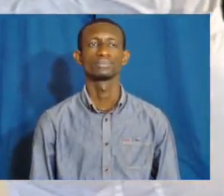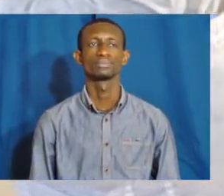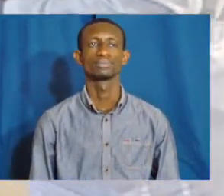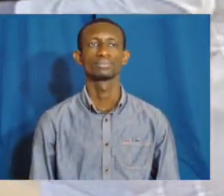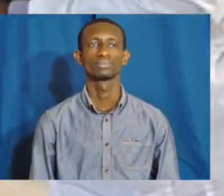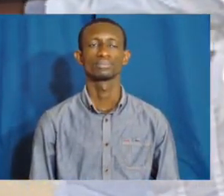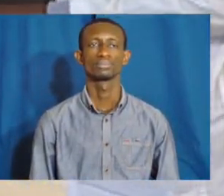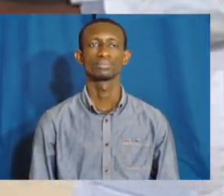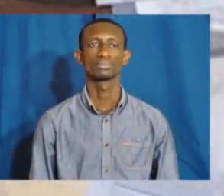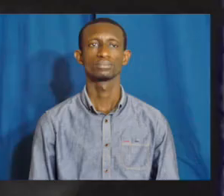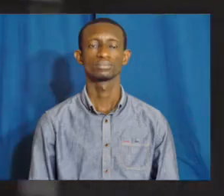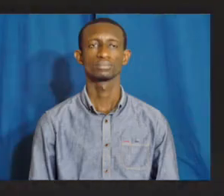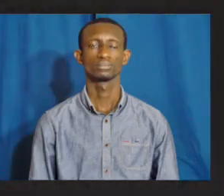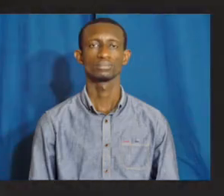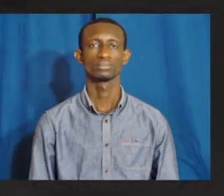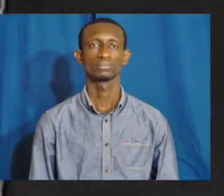Given